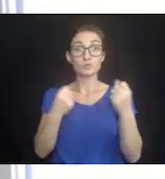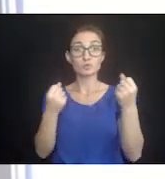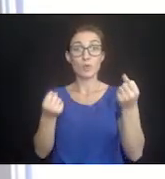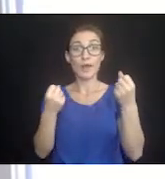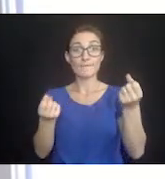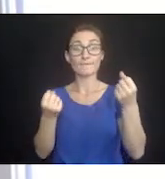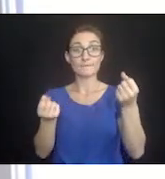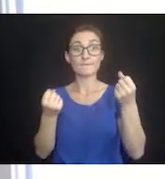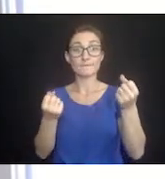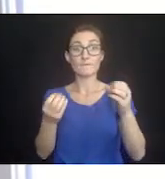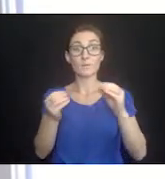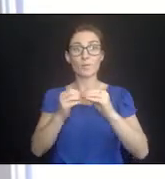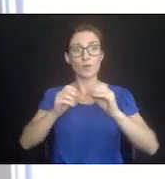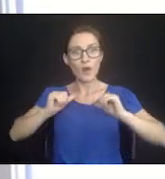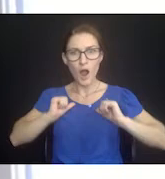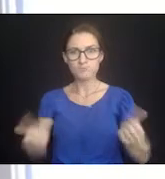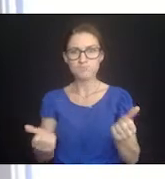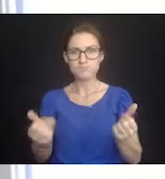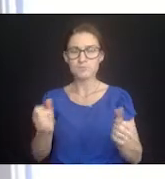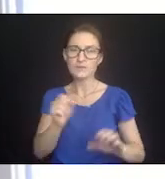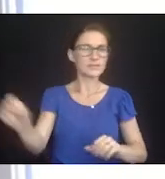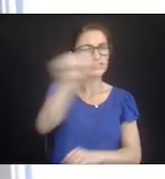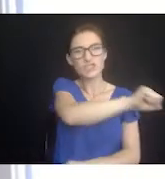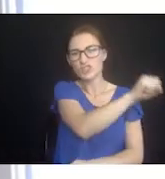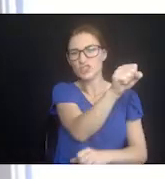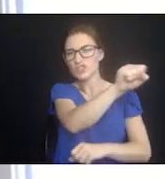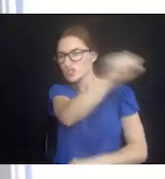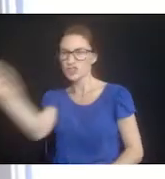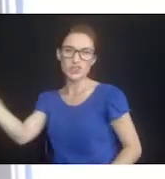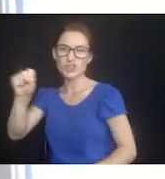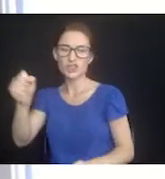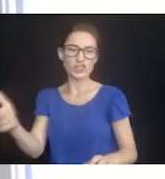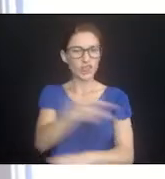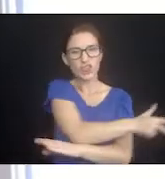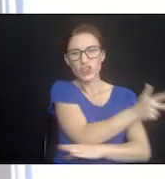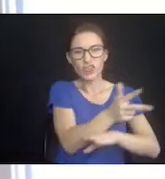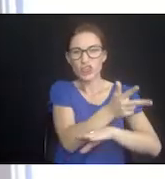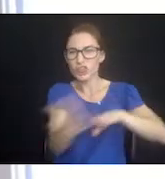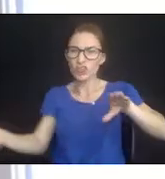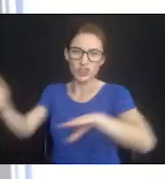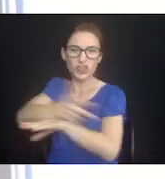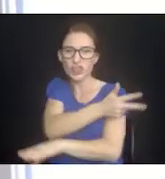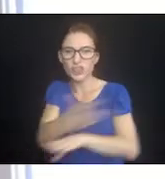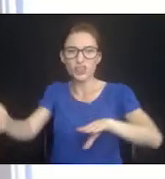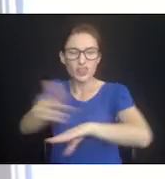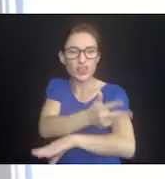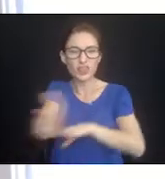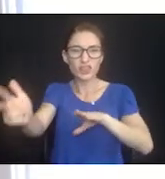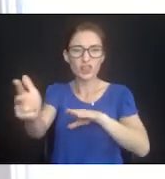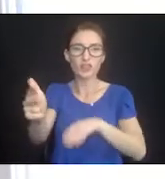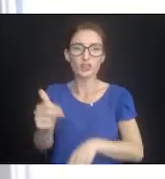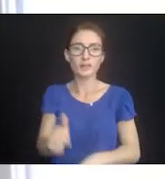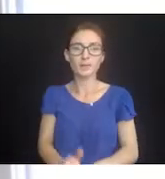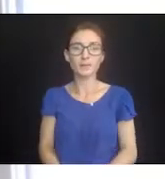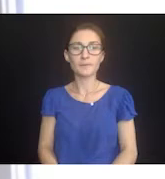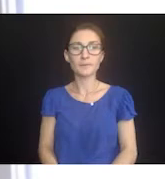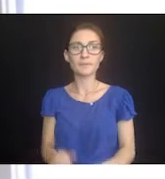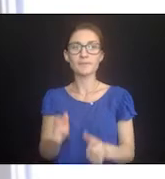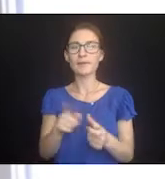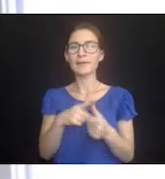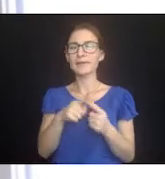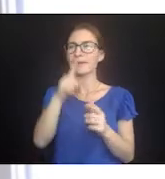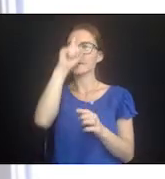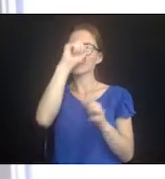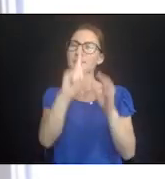And it got to the point where I started to drive more aggressively, swinging in and out